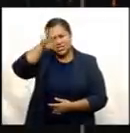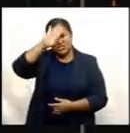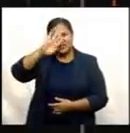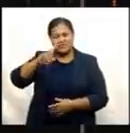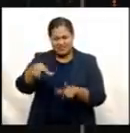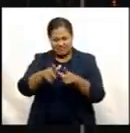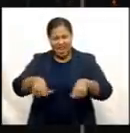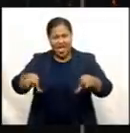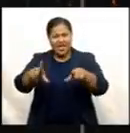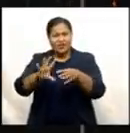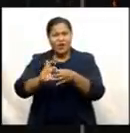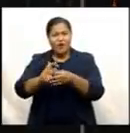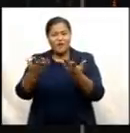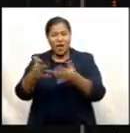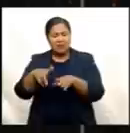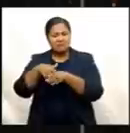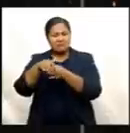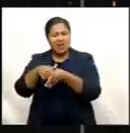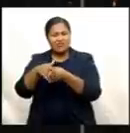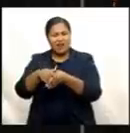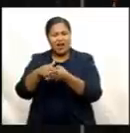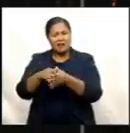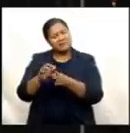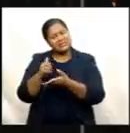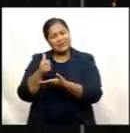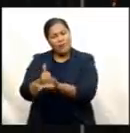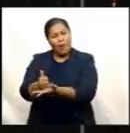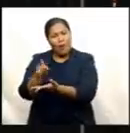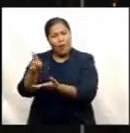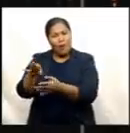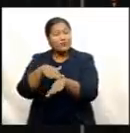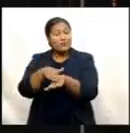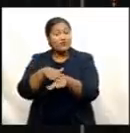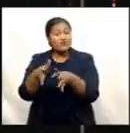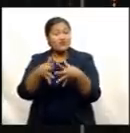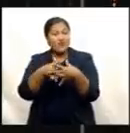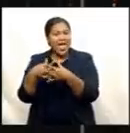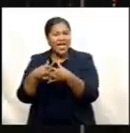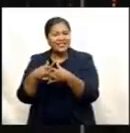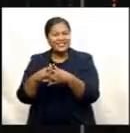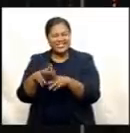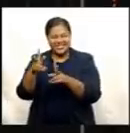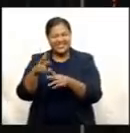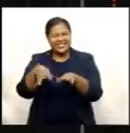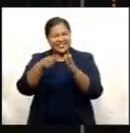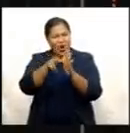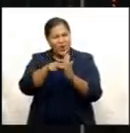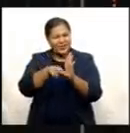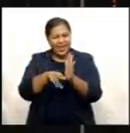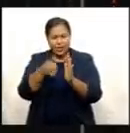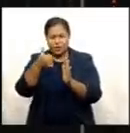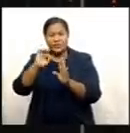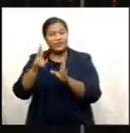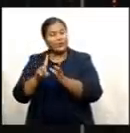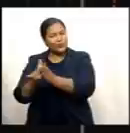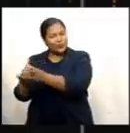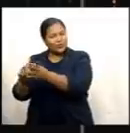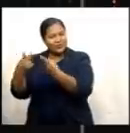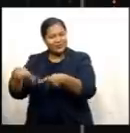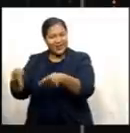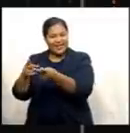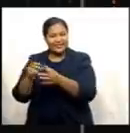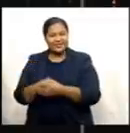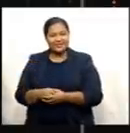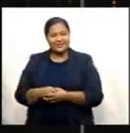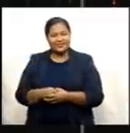landowning unit in the Nanronga Navosa province has supported Blue West Villas being used as a quarantine facility tui